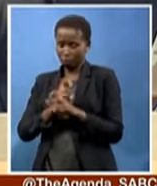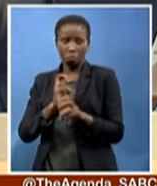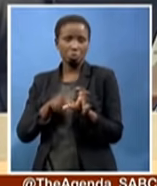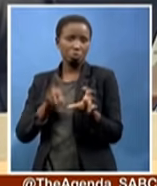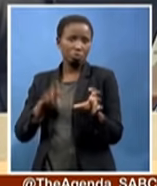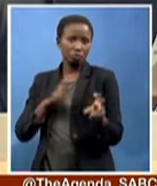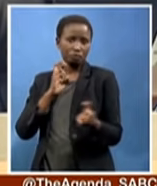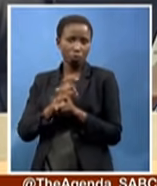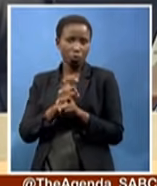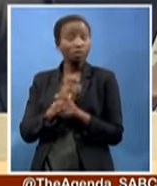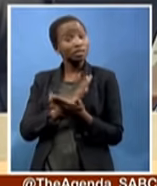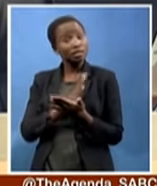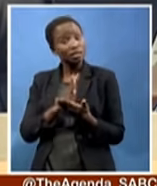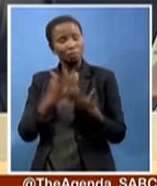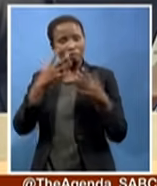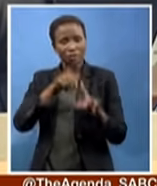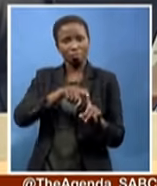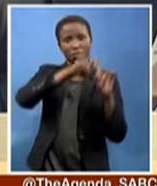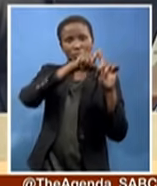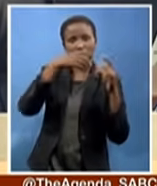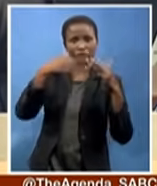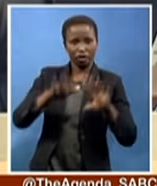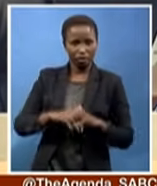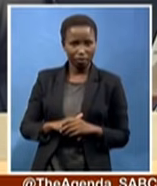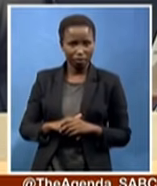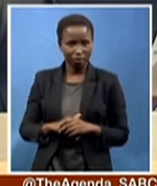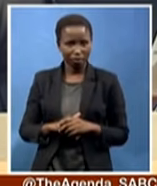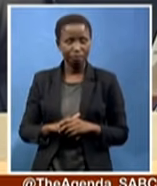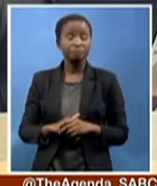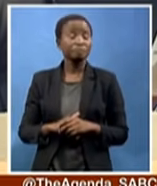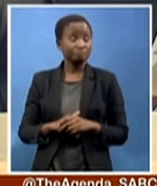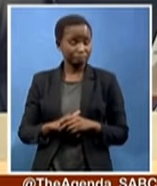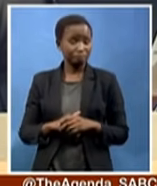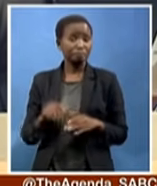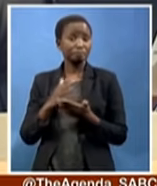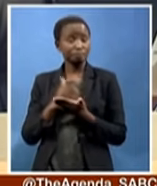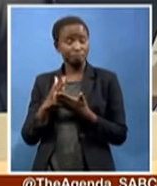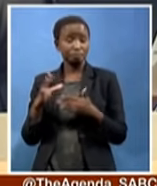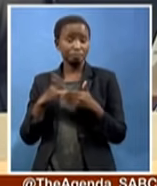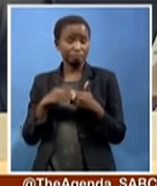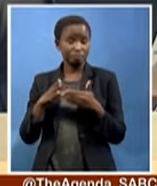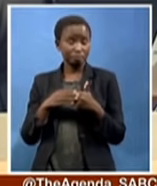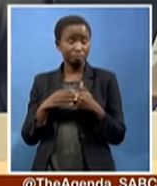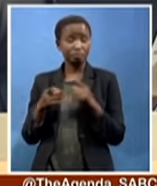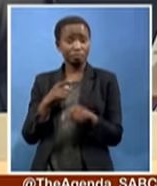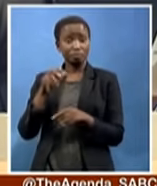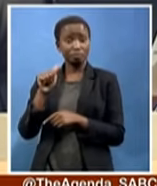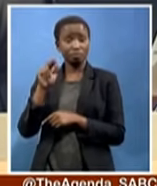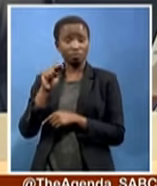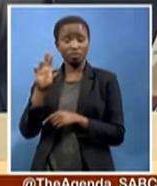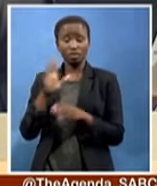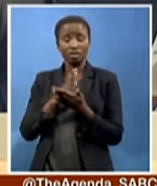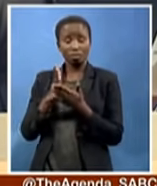Furthermore, members of the ANC who are reported to be involved in corrupt and other